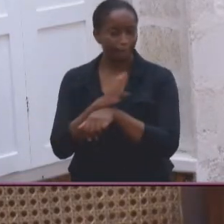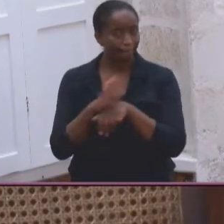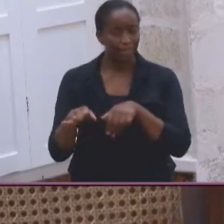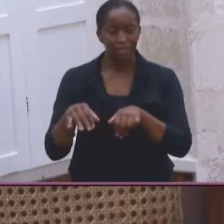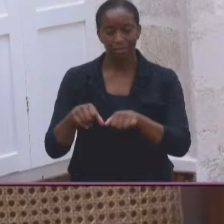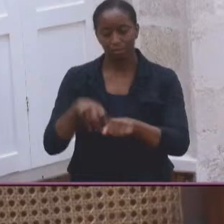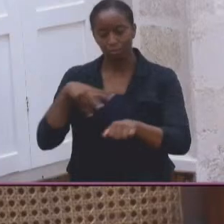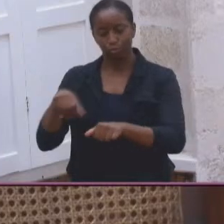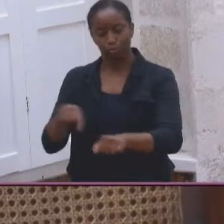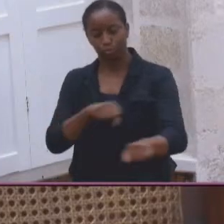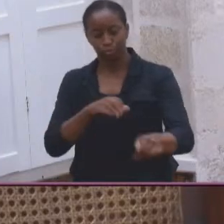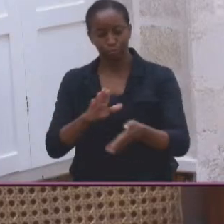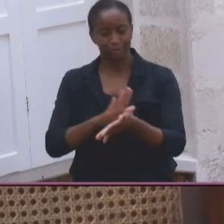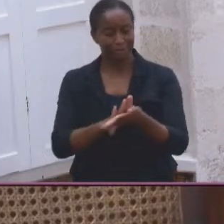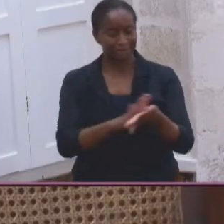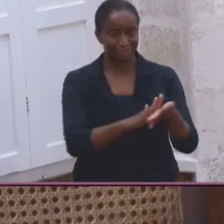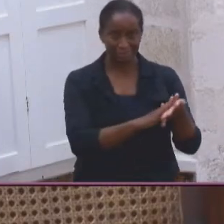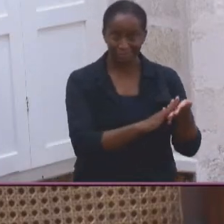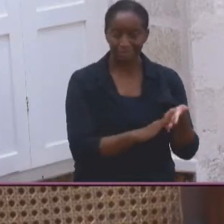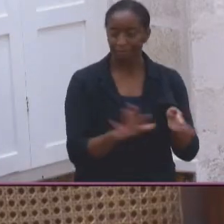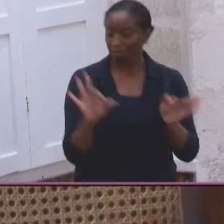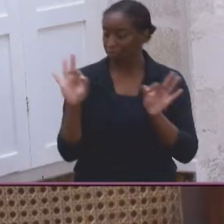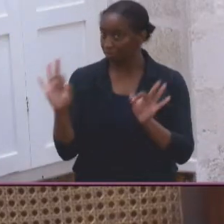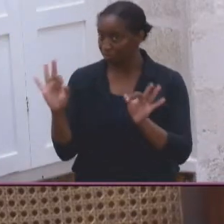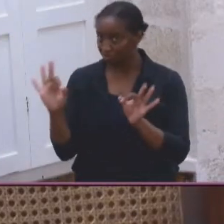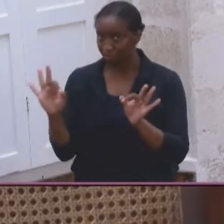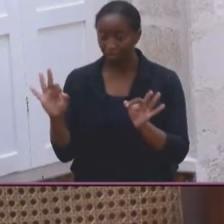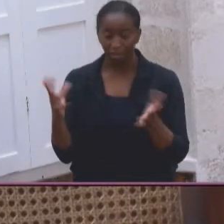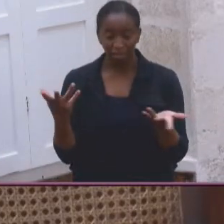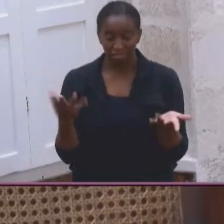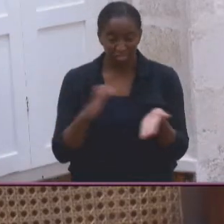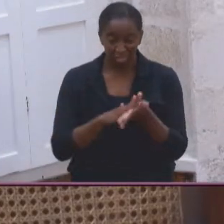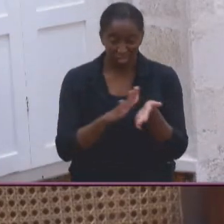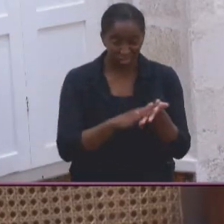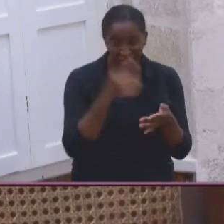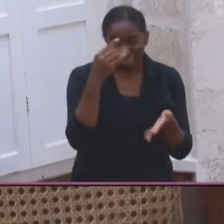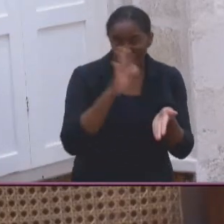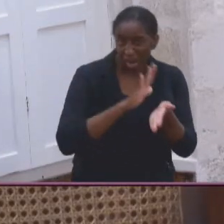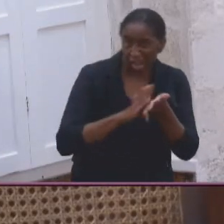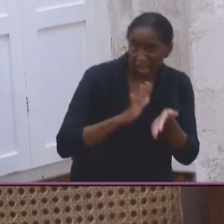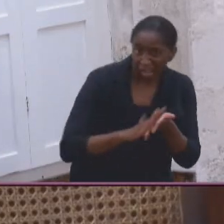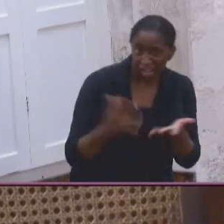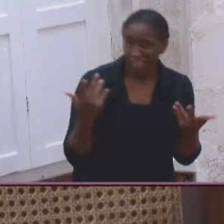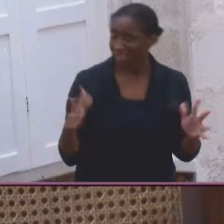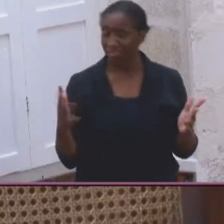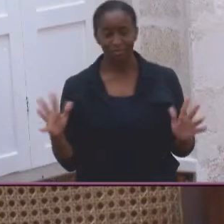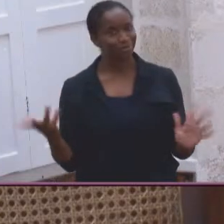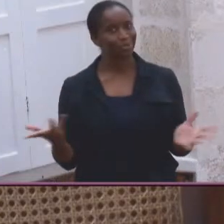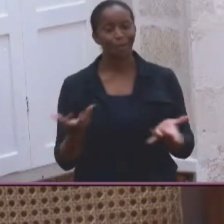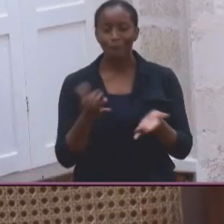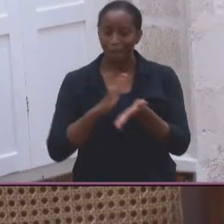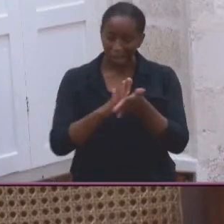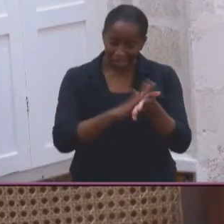attention that they were not mentioned specifically, or maybe not emphasized as much as I would like to see.